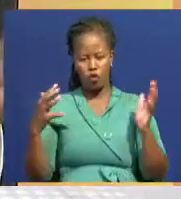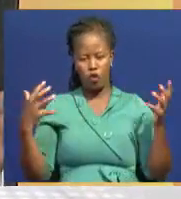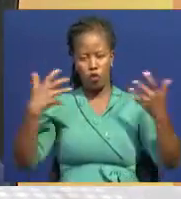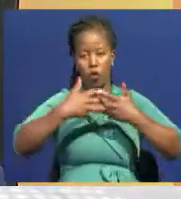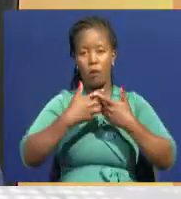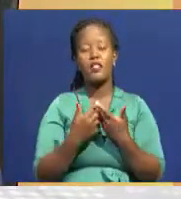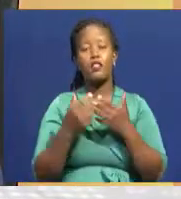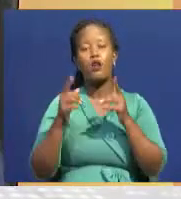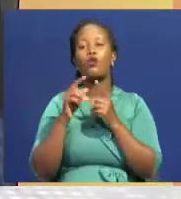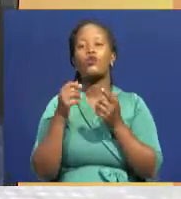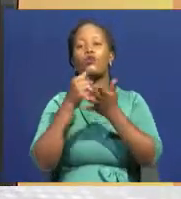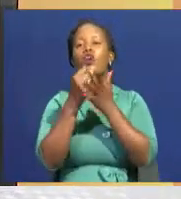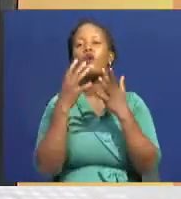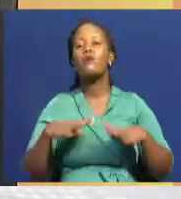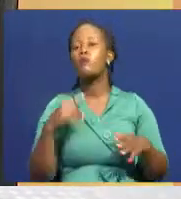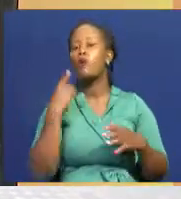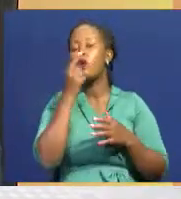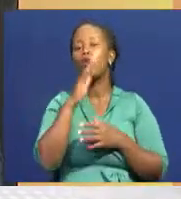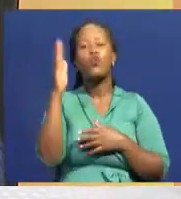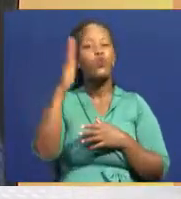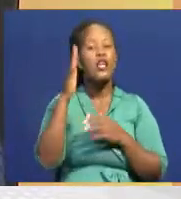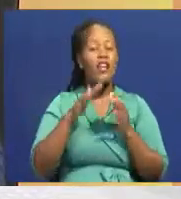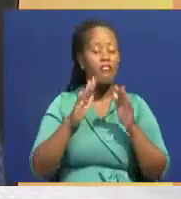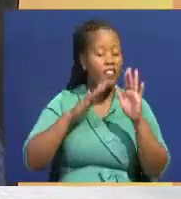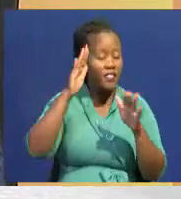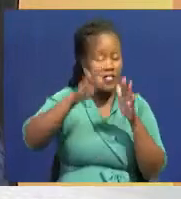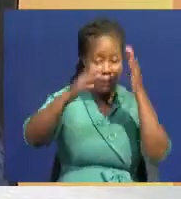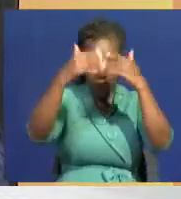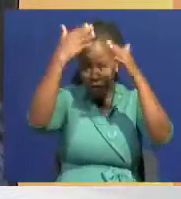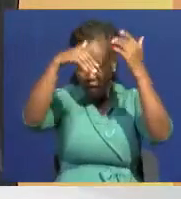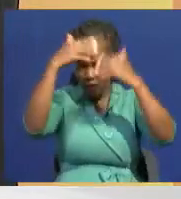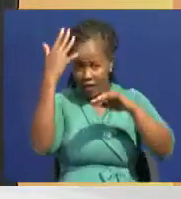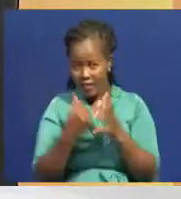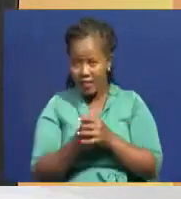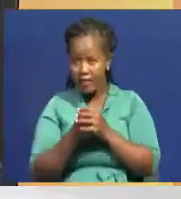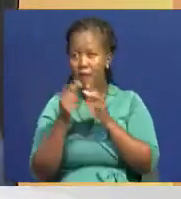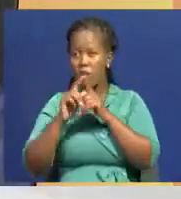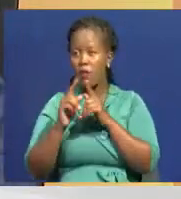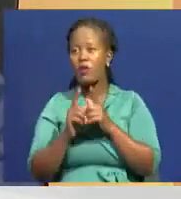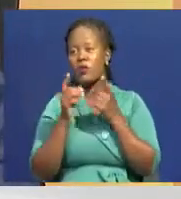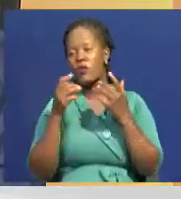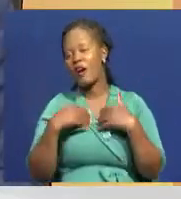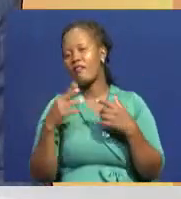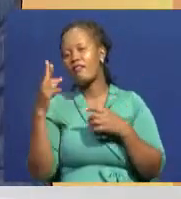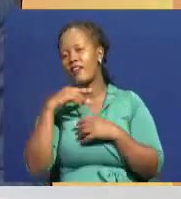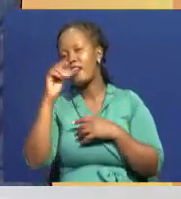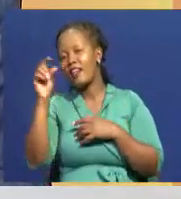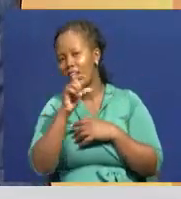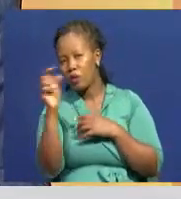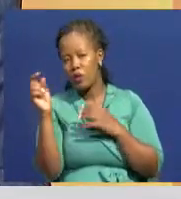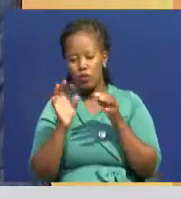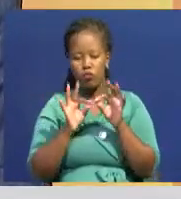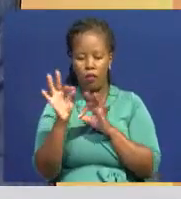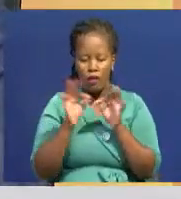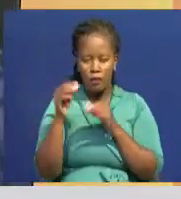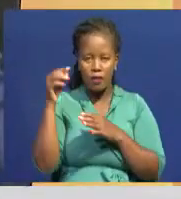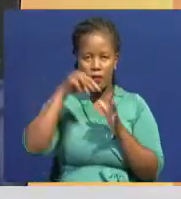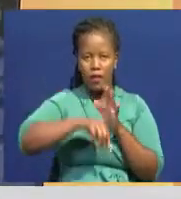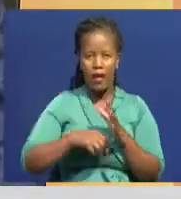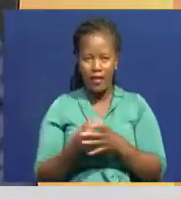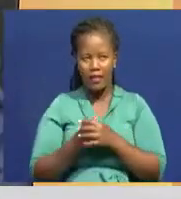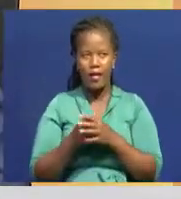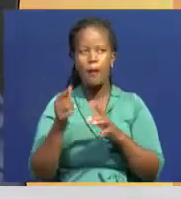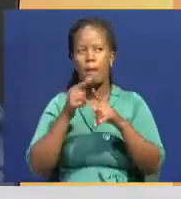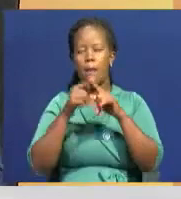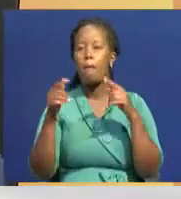never made it to the university. They're already practicing. I don't want to talk about it because it's here to also elaborate much of it. But I think to bring you